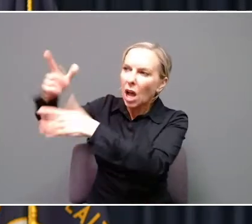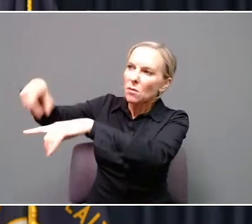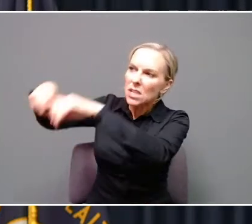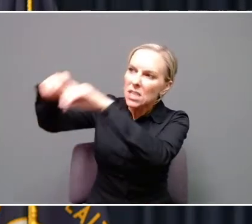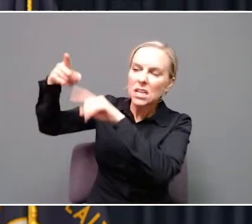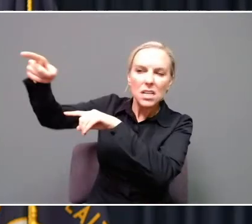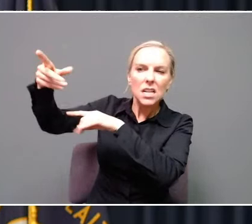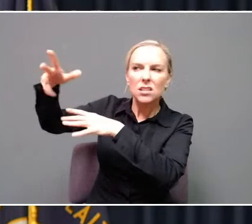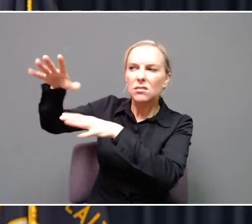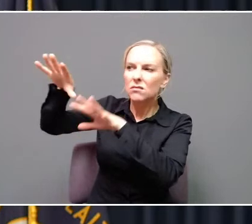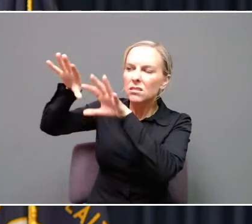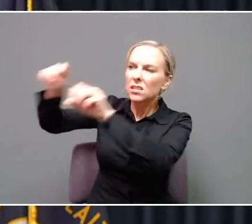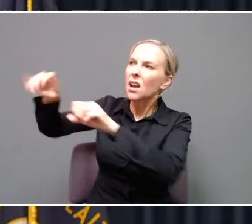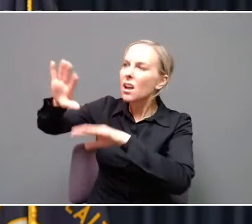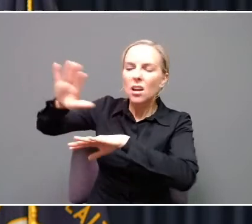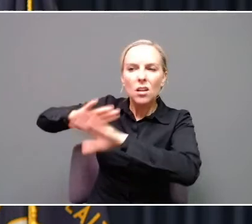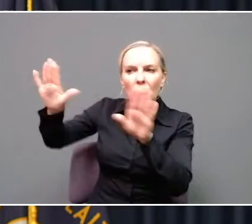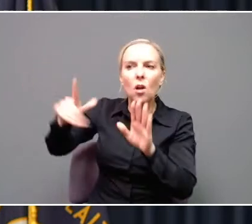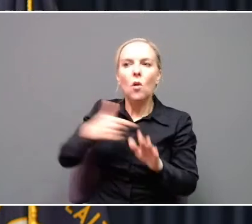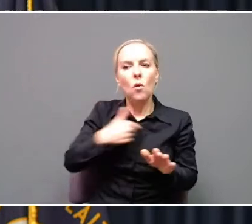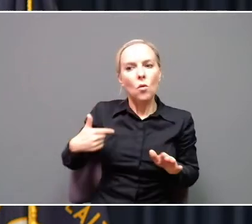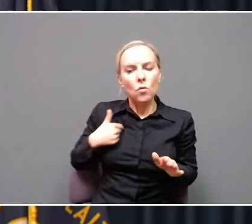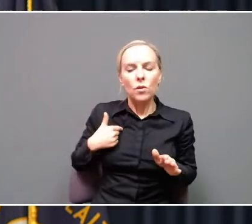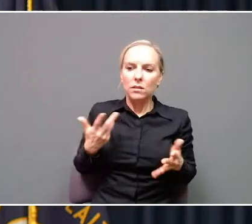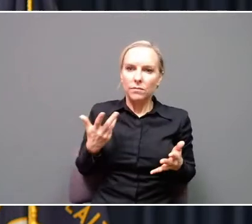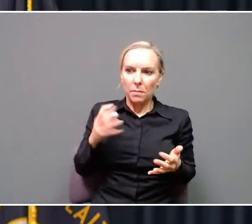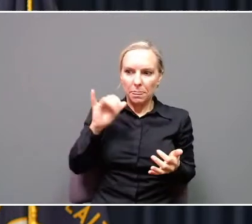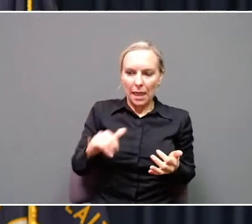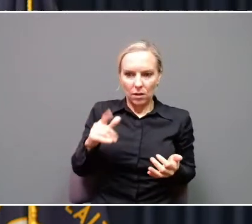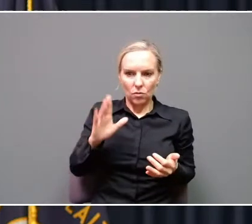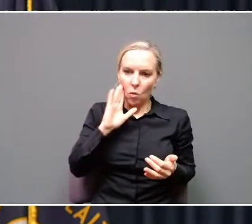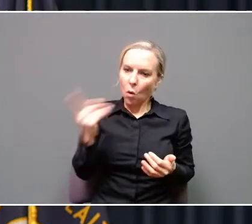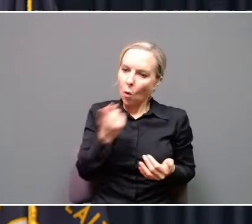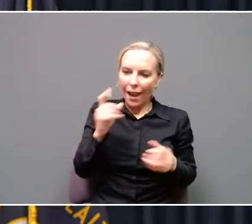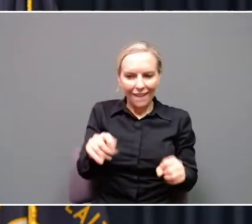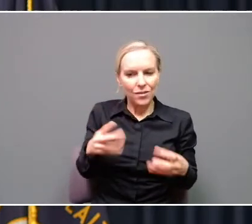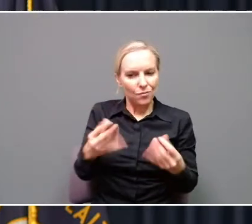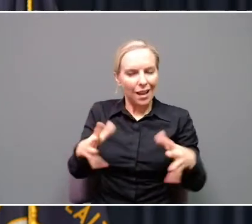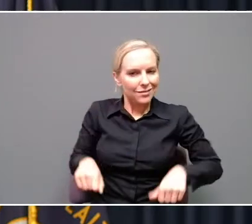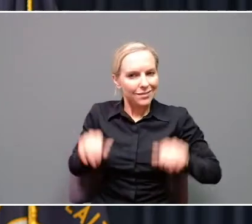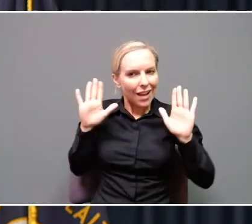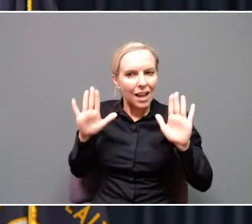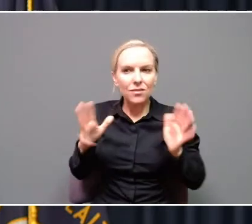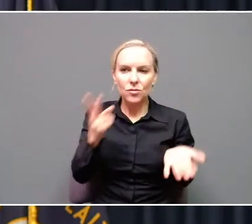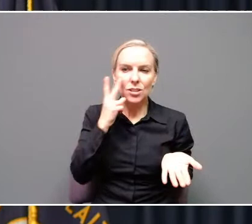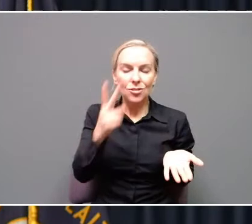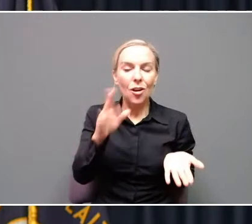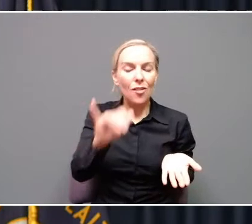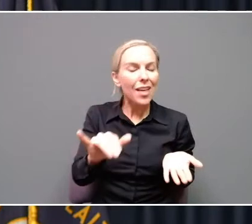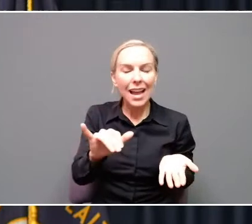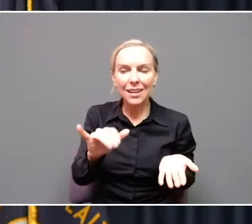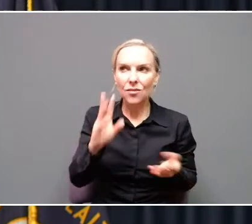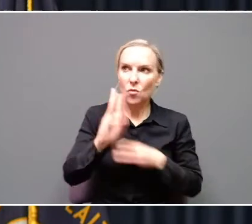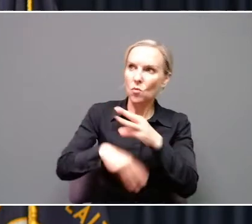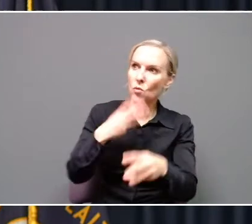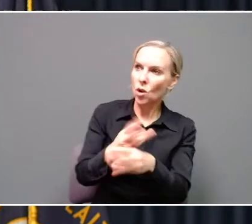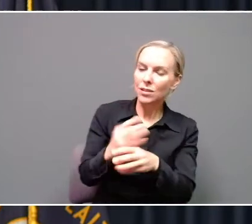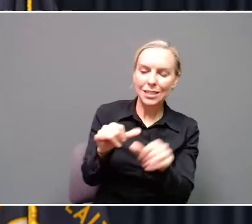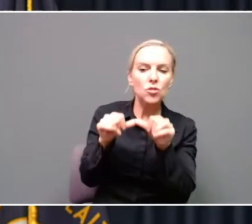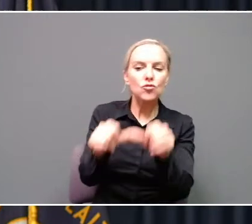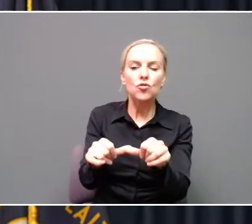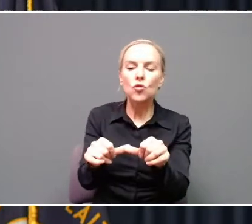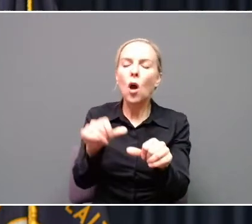never follow that appeasement strategy. Again, we saw what that did to our world. Now we're going to continue to look for every